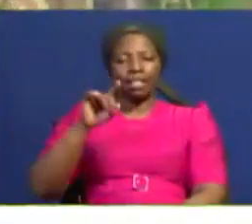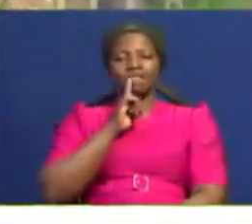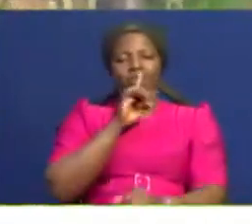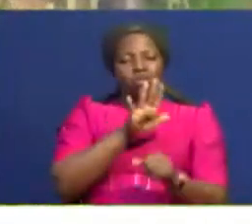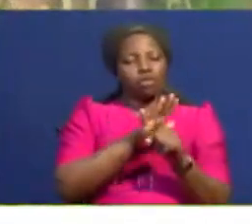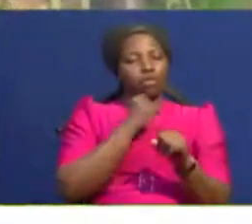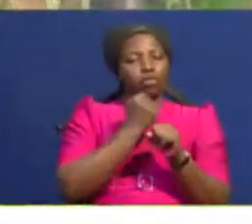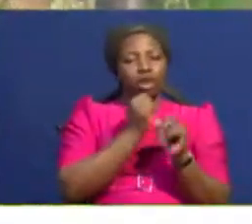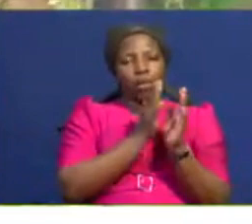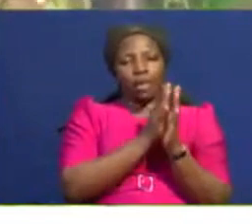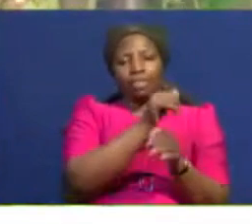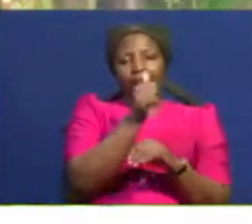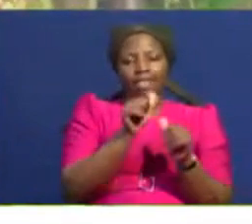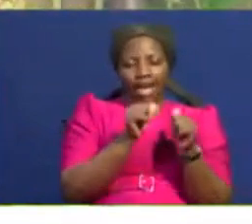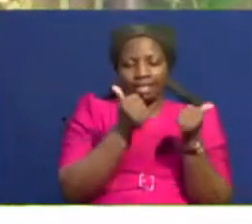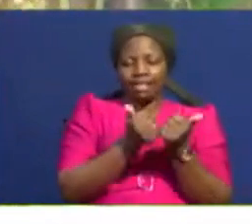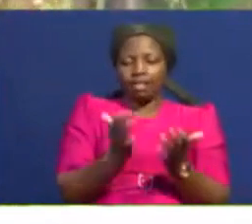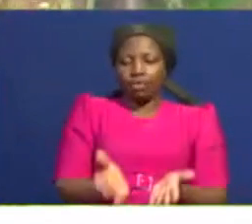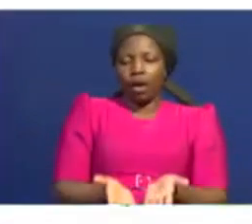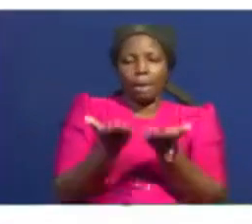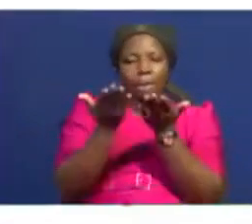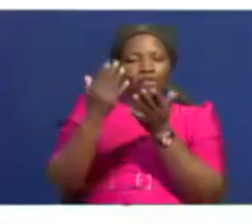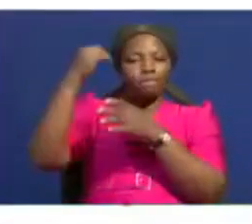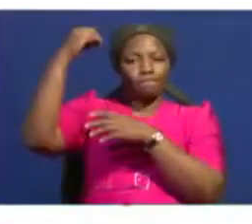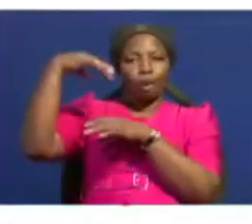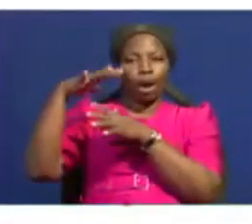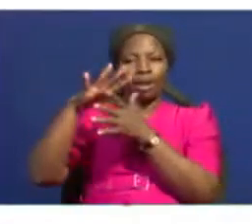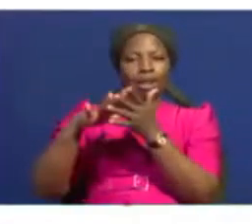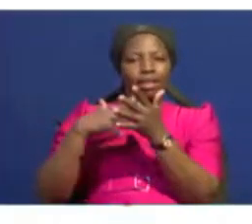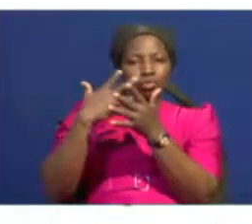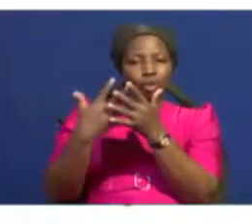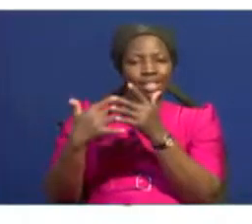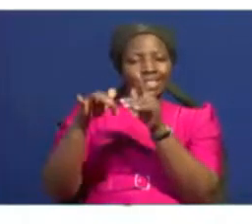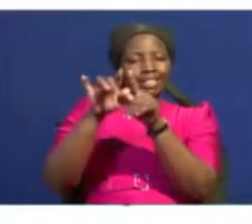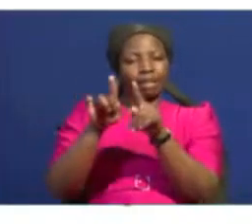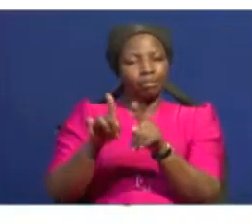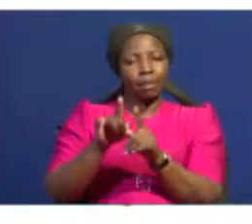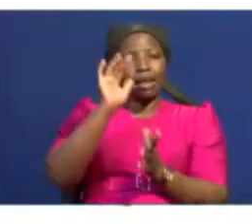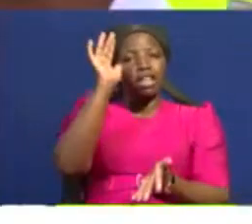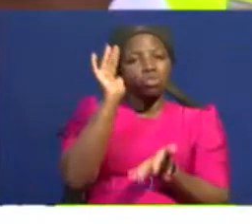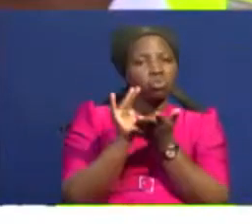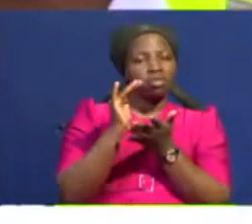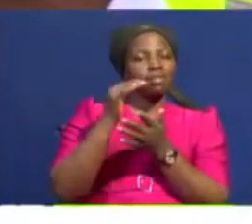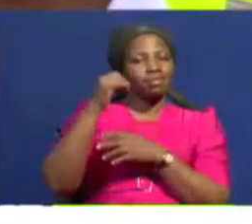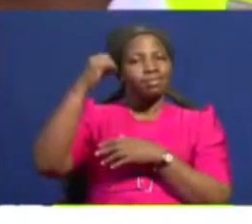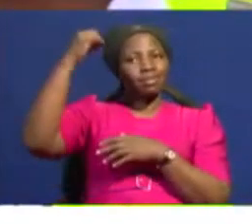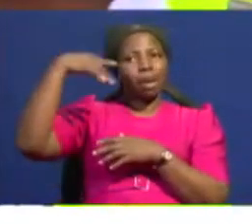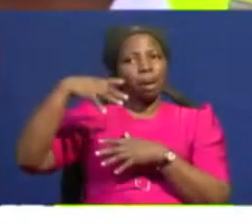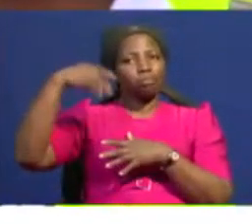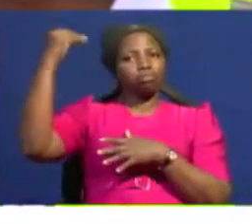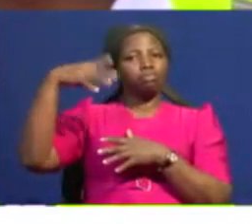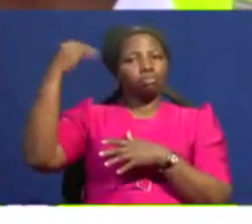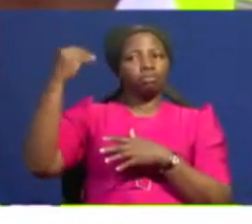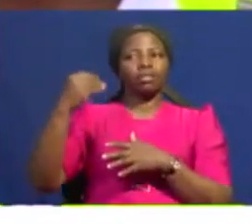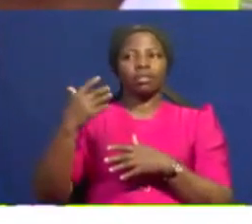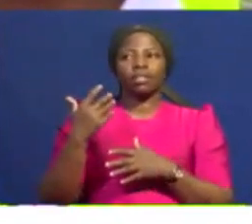pledged to work with other agencies to enhance the country's power network and reduce frequent outages. Apart from